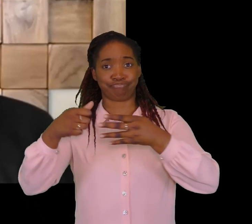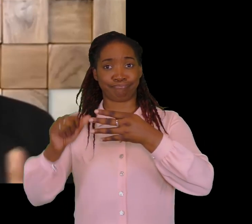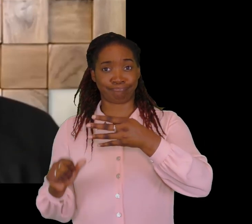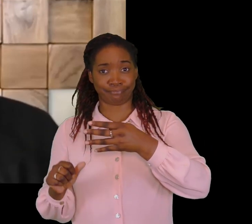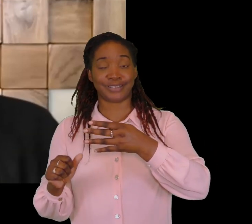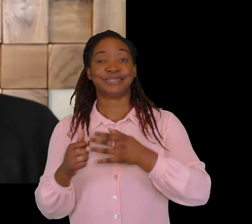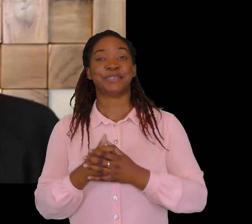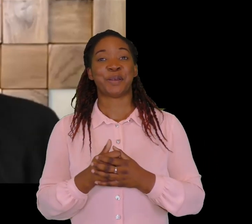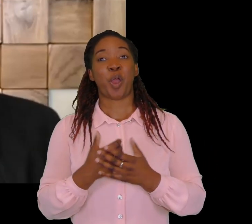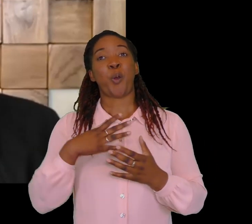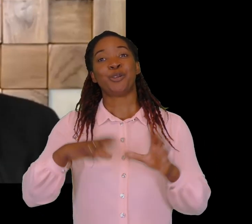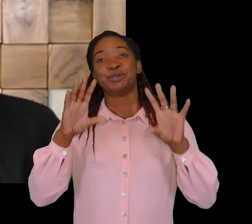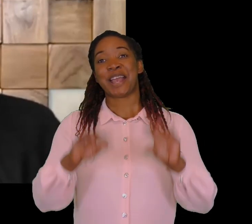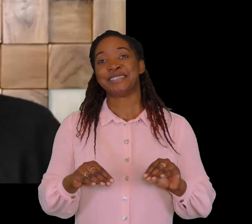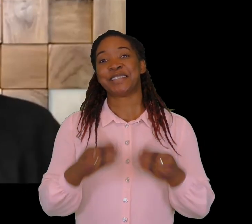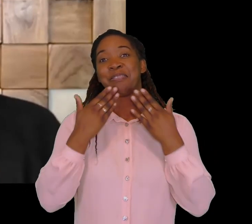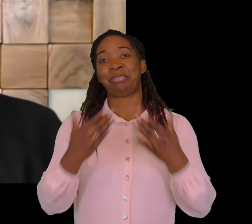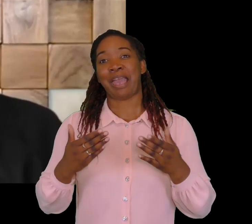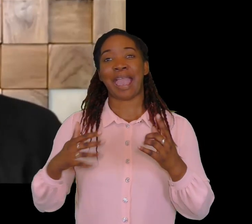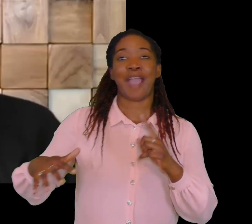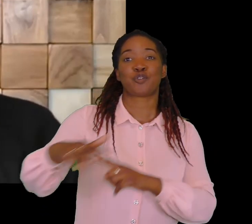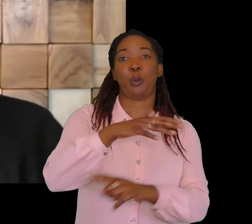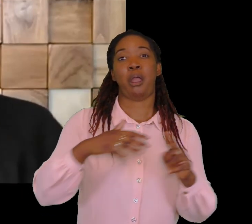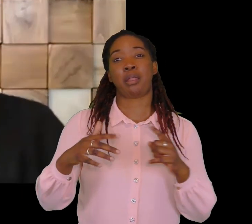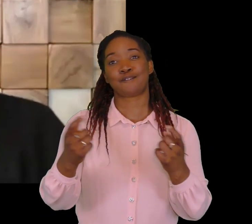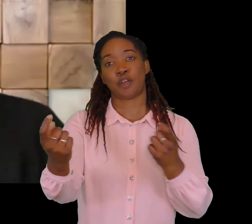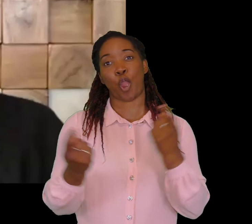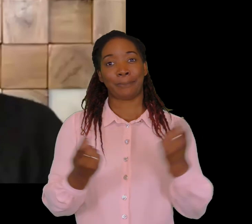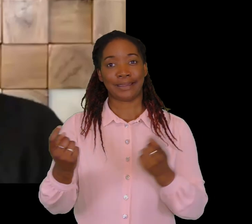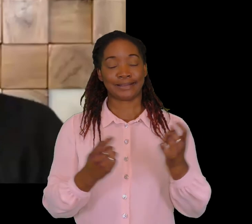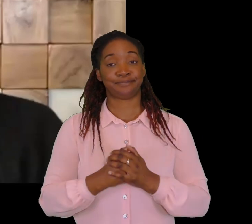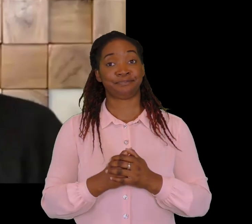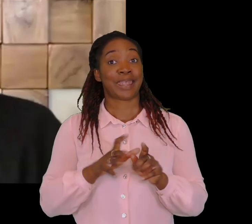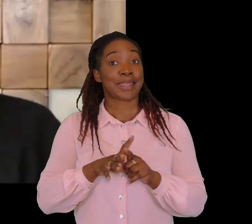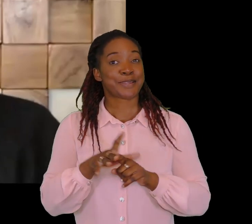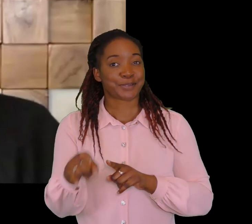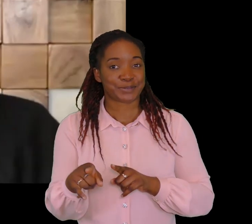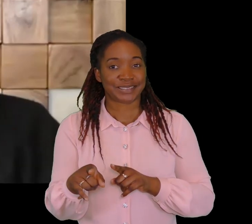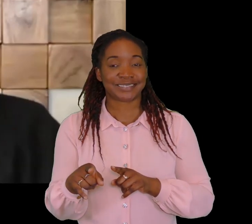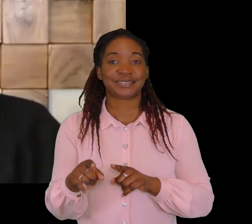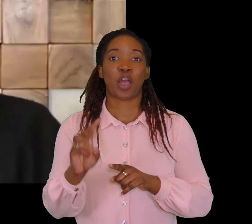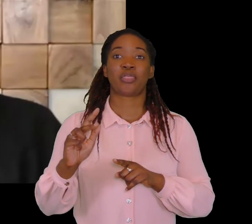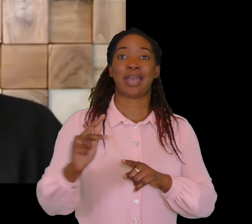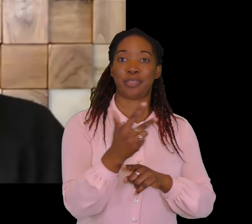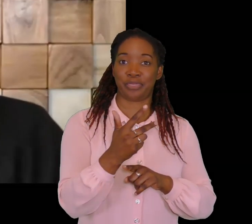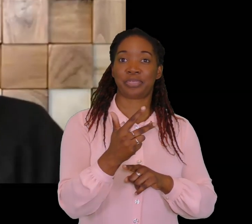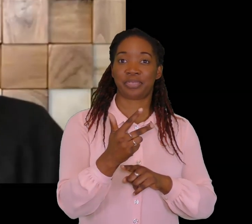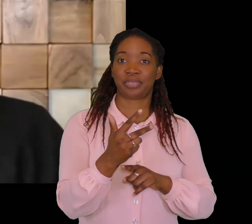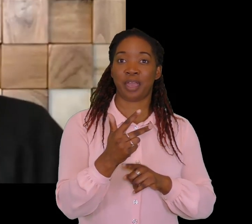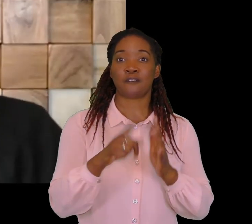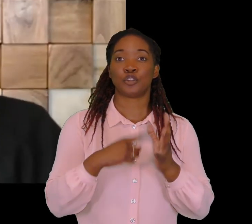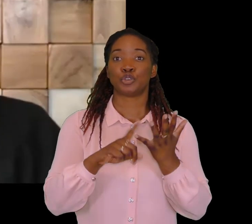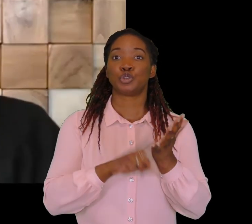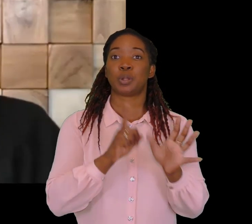so this is ongoing. I'd like to end with just thanking everyone for coming, but also to say next week on the 8th